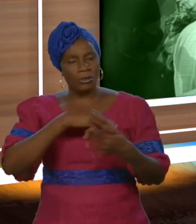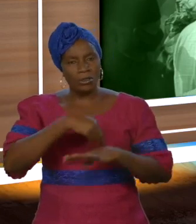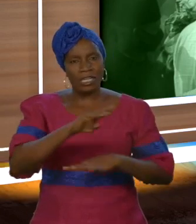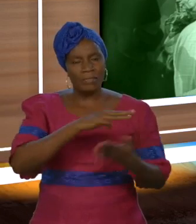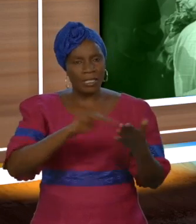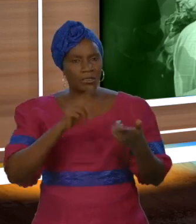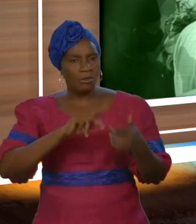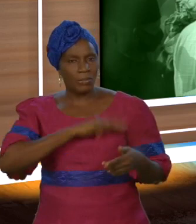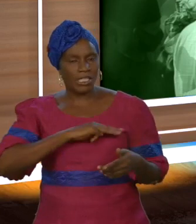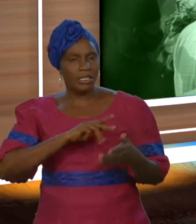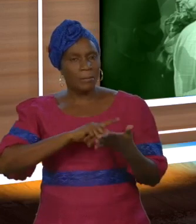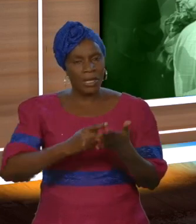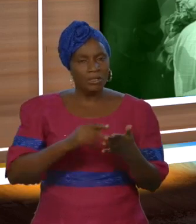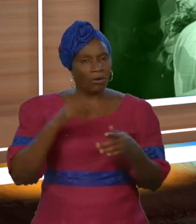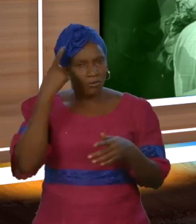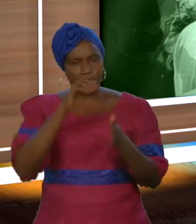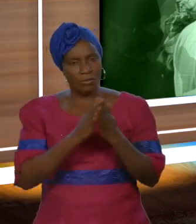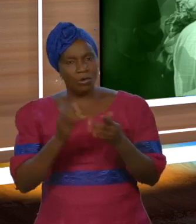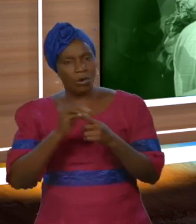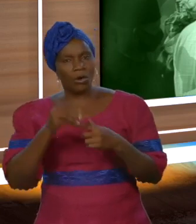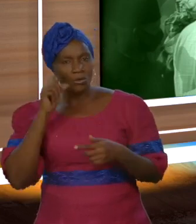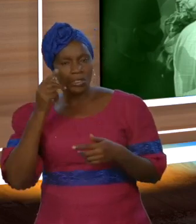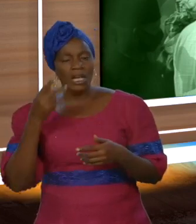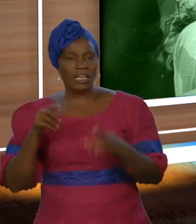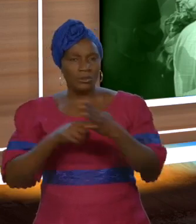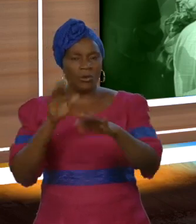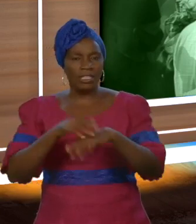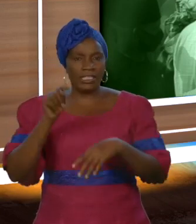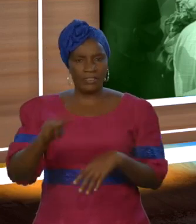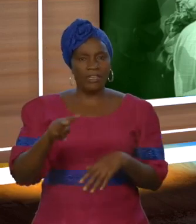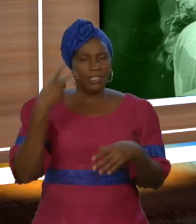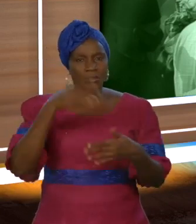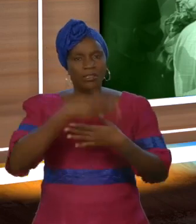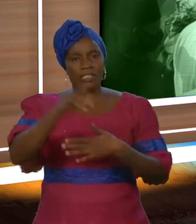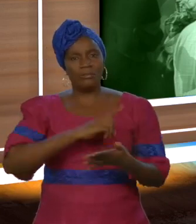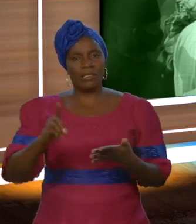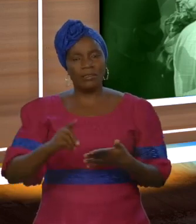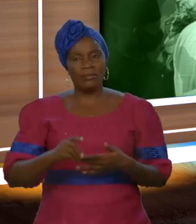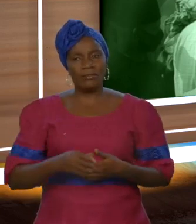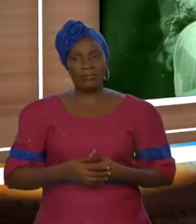message on the ministry's page on Facebook or Twitter, as shown on your screen. See you next week.